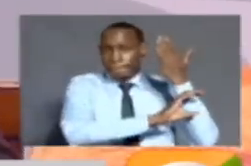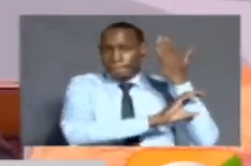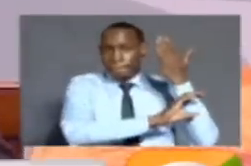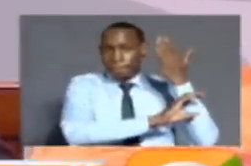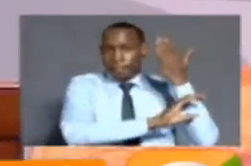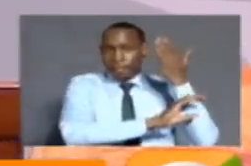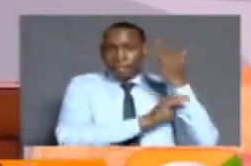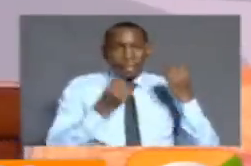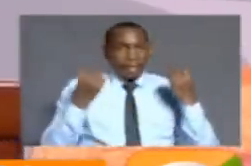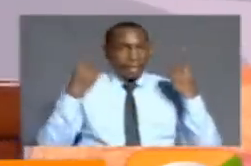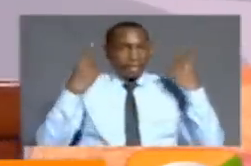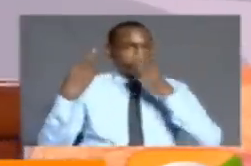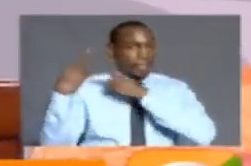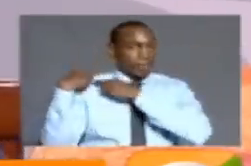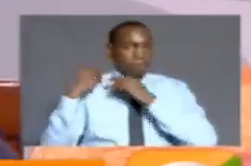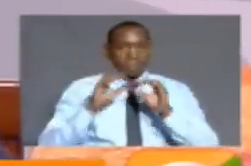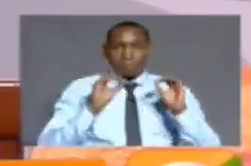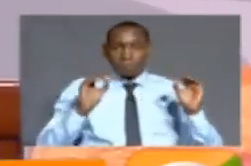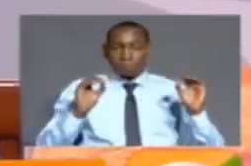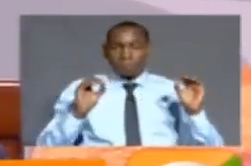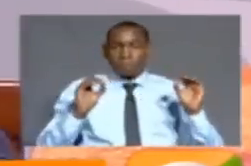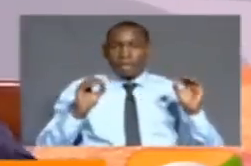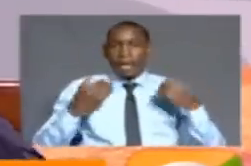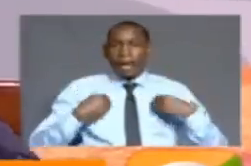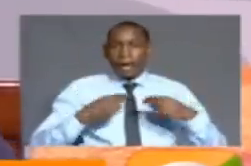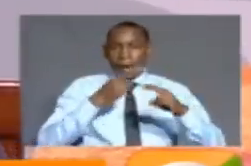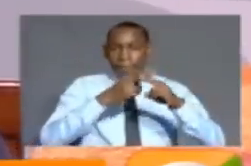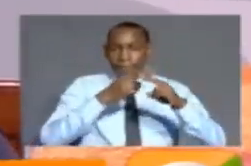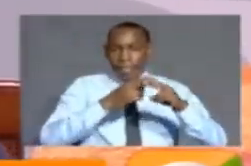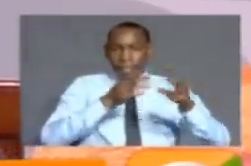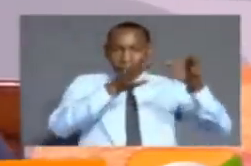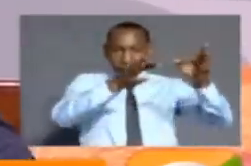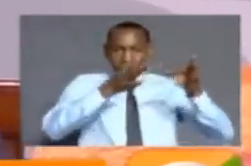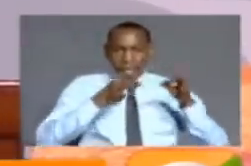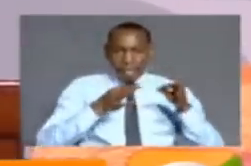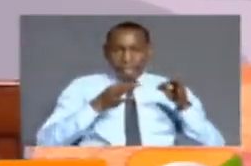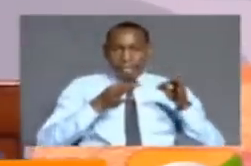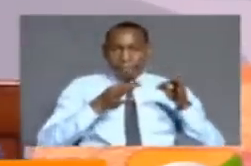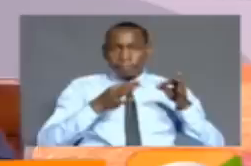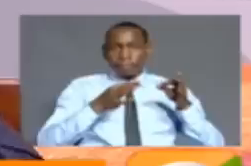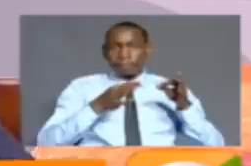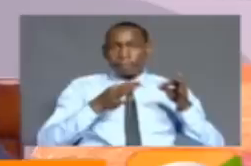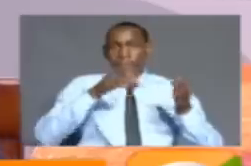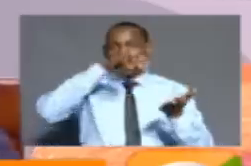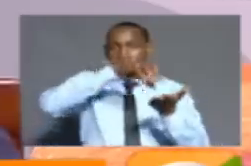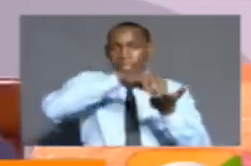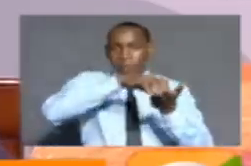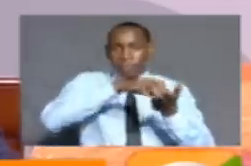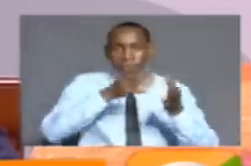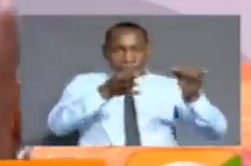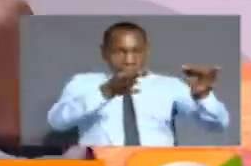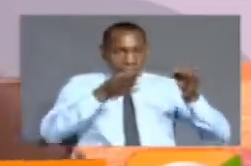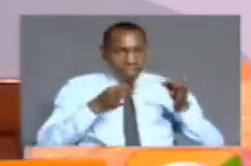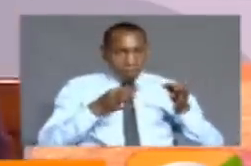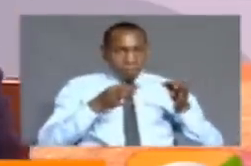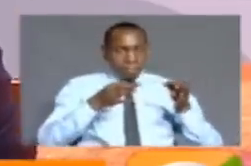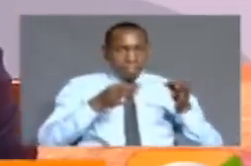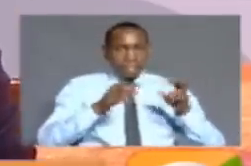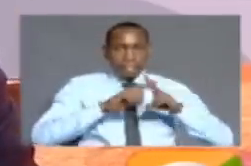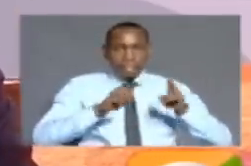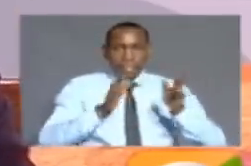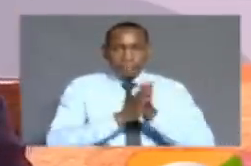not understand our roles. There's something called accountability cycle. Yeah. That accountability cycle starts with